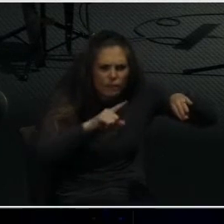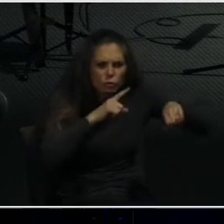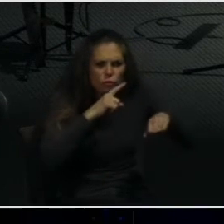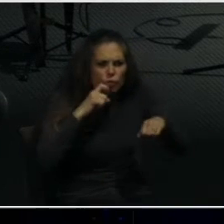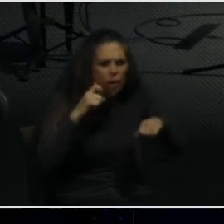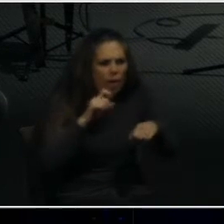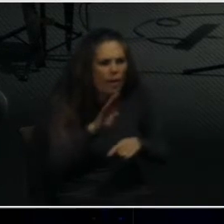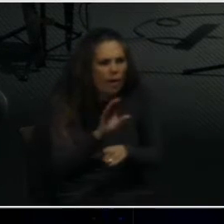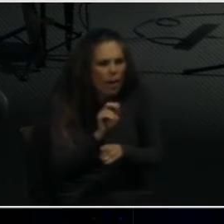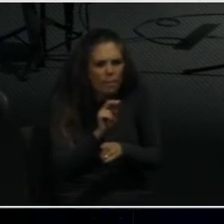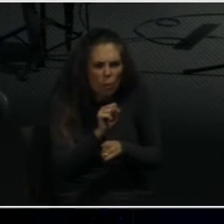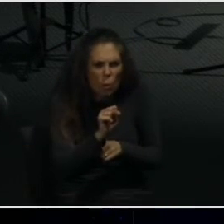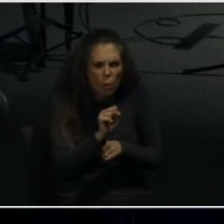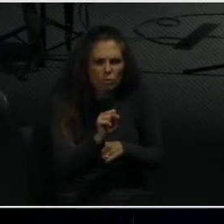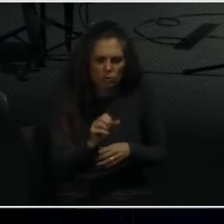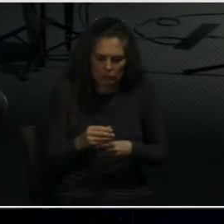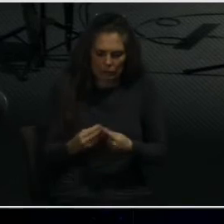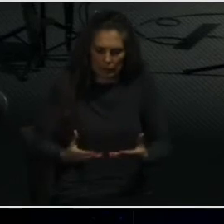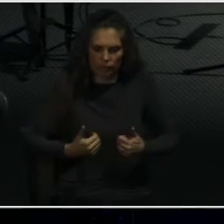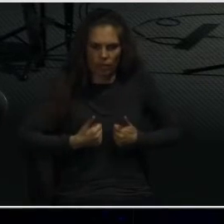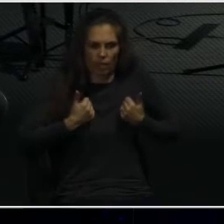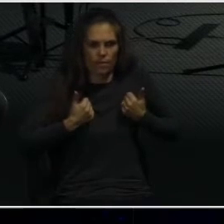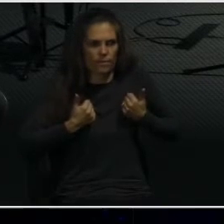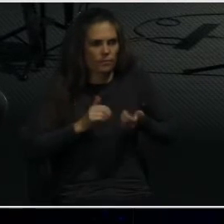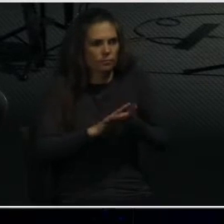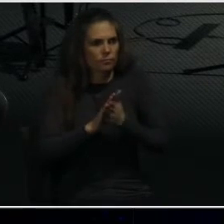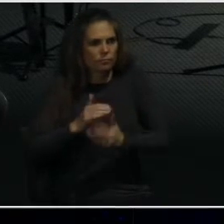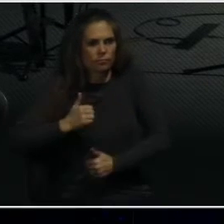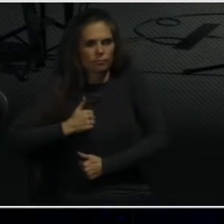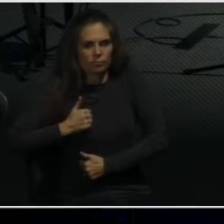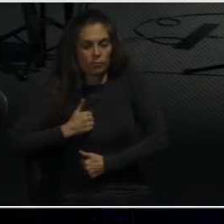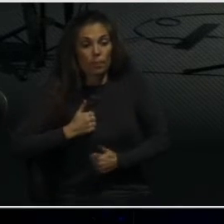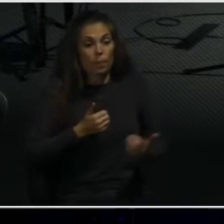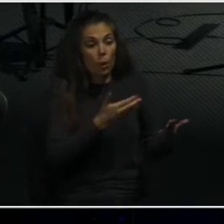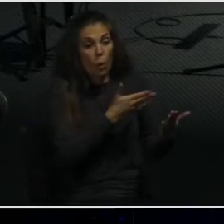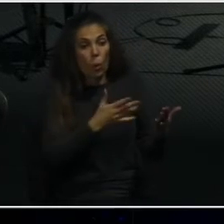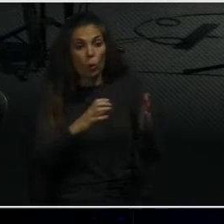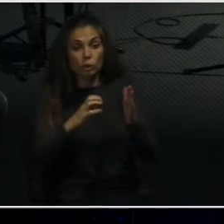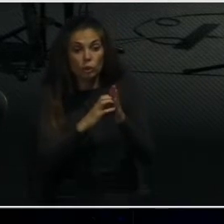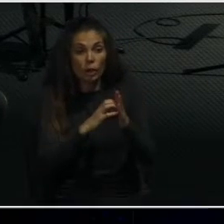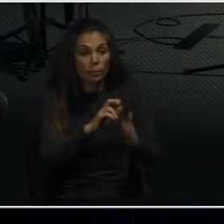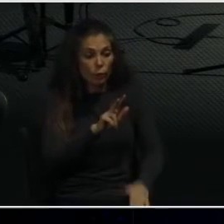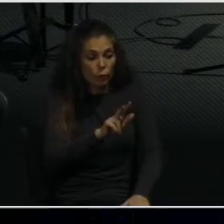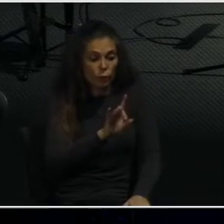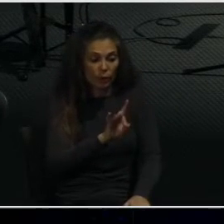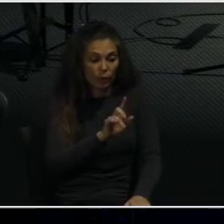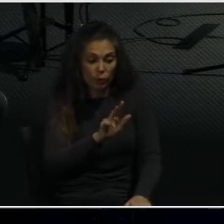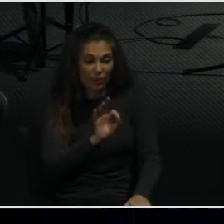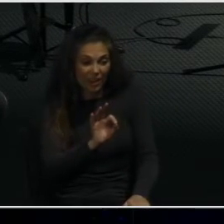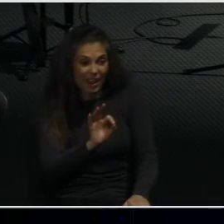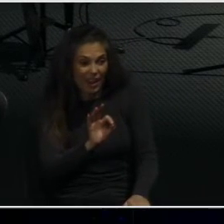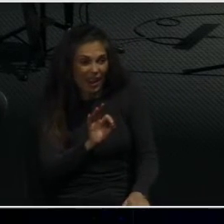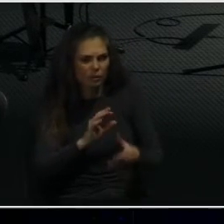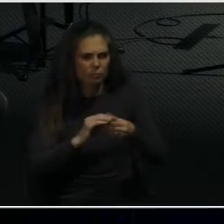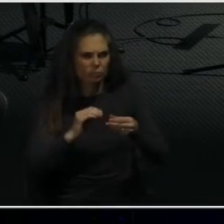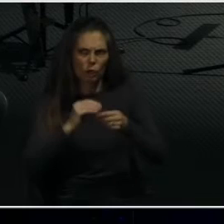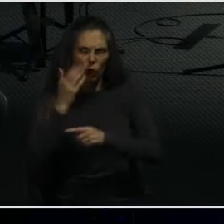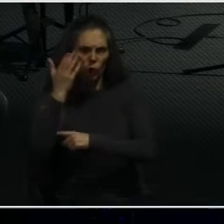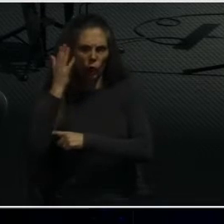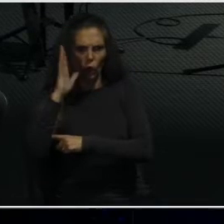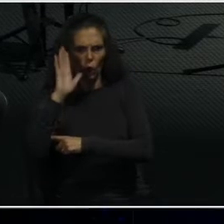great army. Or we saw the vision in chapters 38 and 39 of Gog, the evil king and his super army, and the